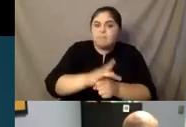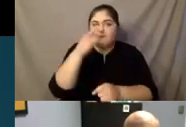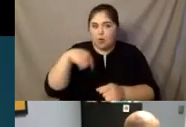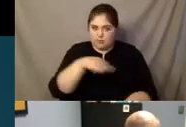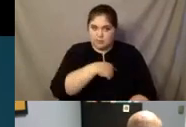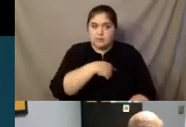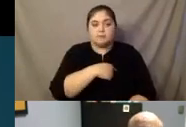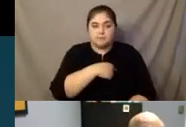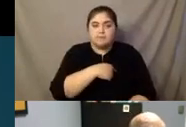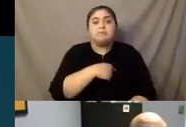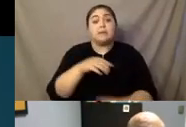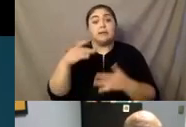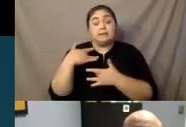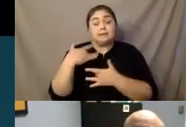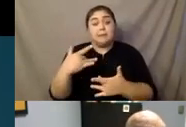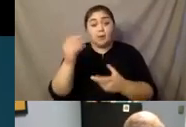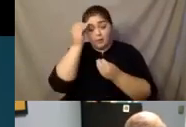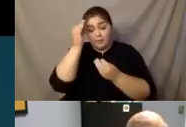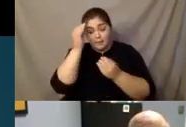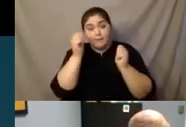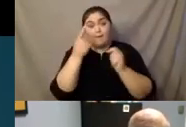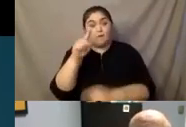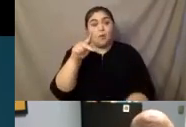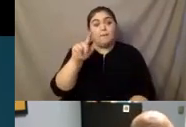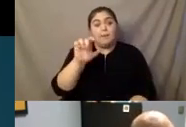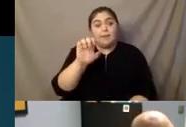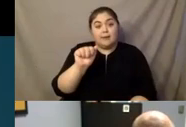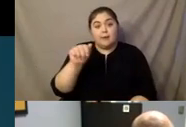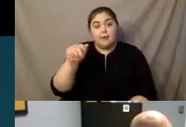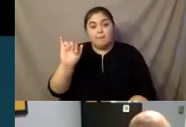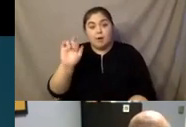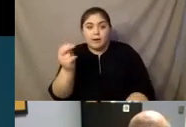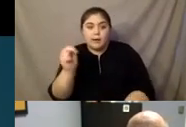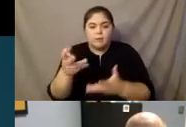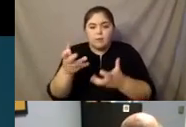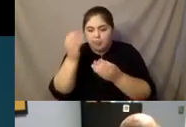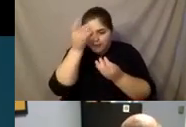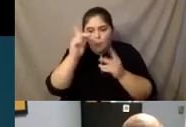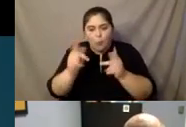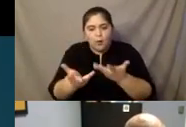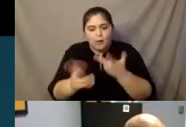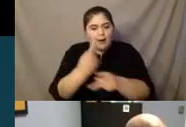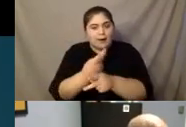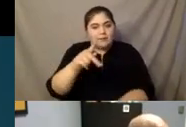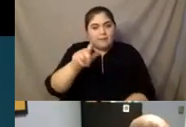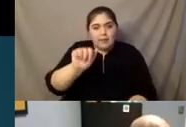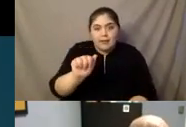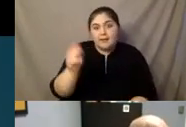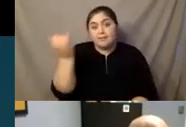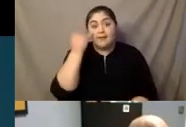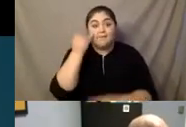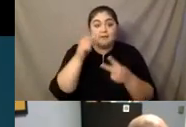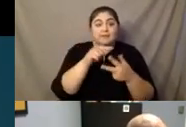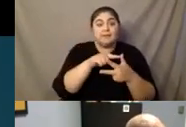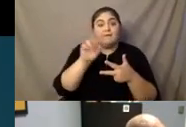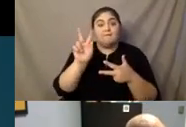the factors that we generally take into account with any sort of plea bargain is what type of plea we want somebody to enter, whether it's a violation or a misdemeanor or